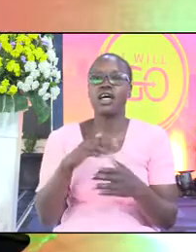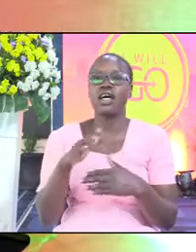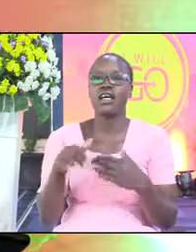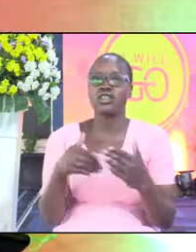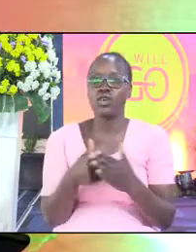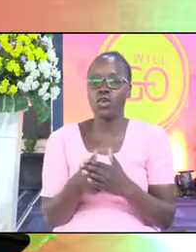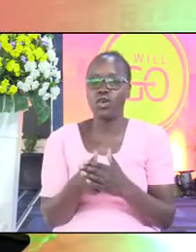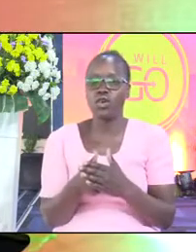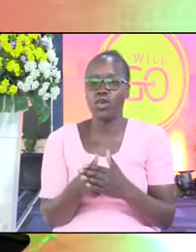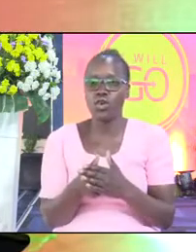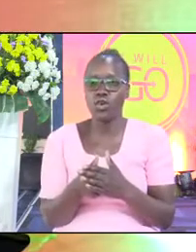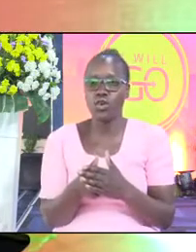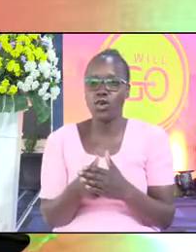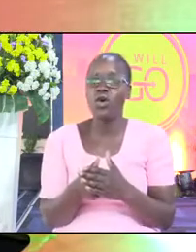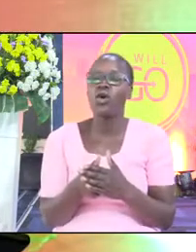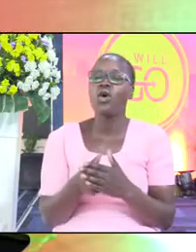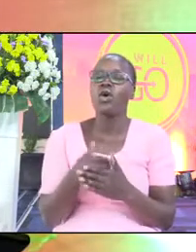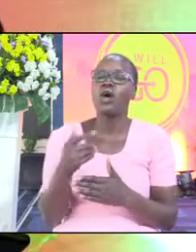gives unto